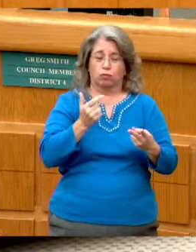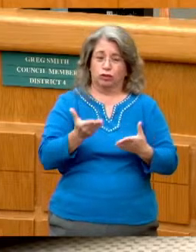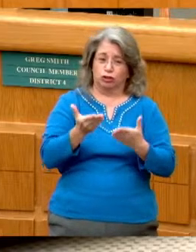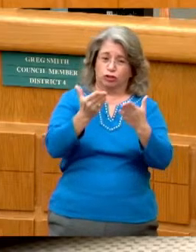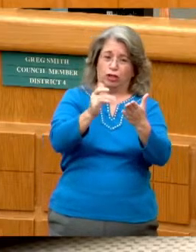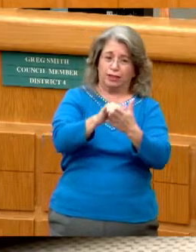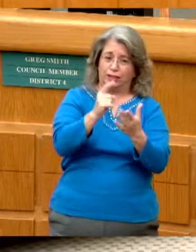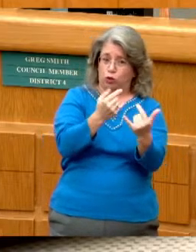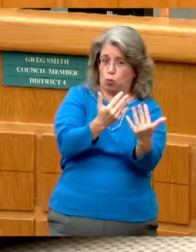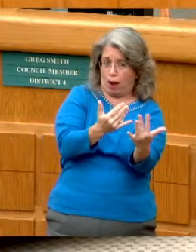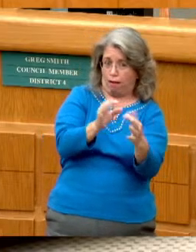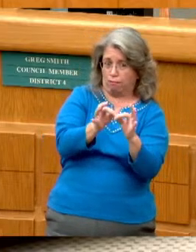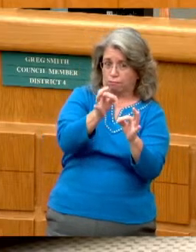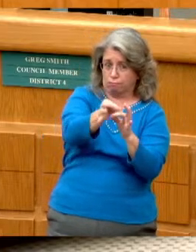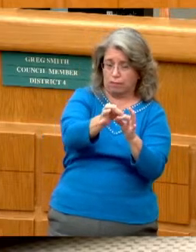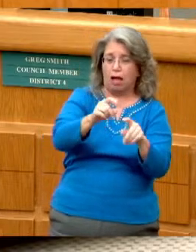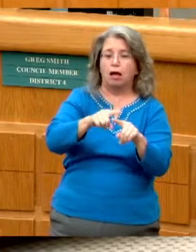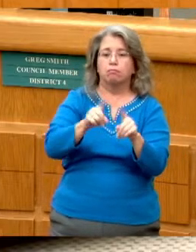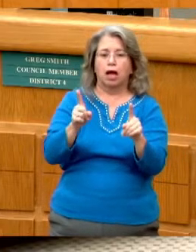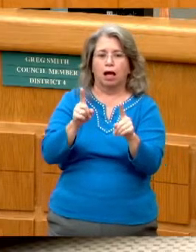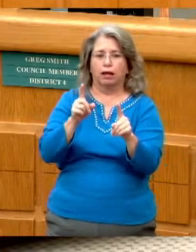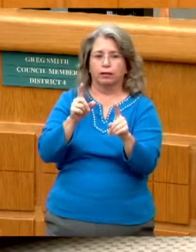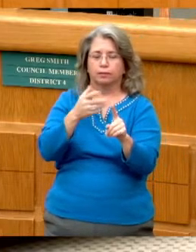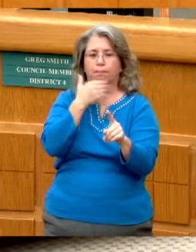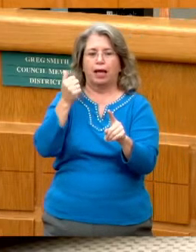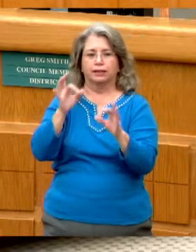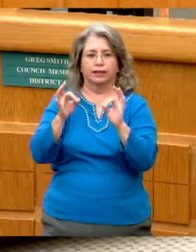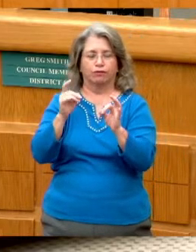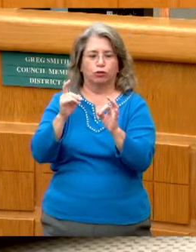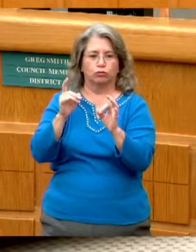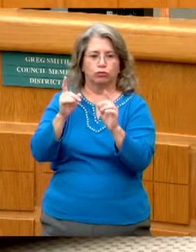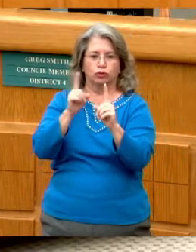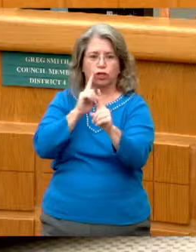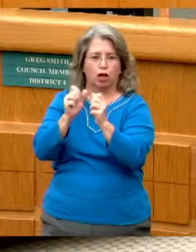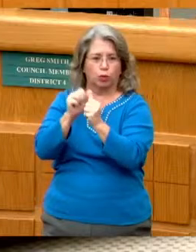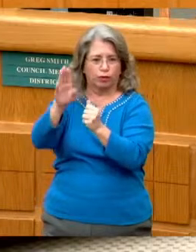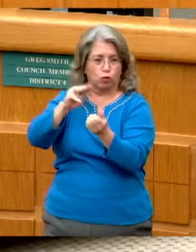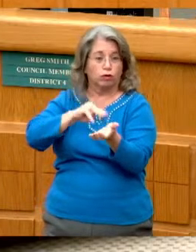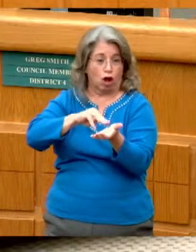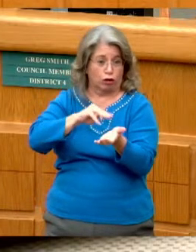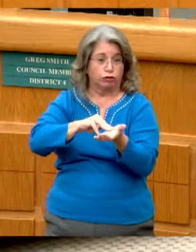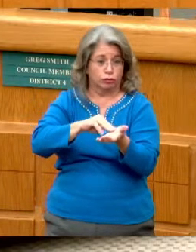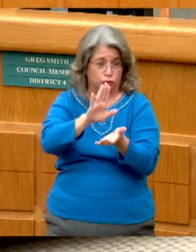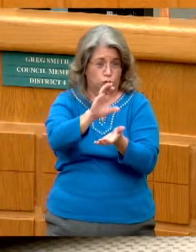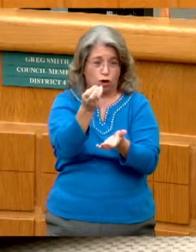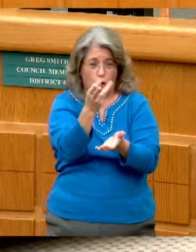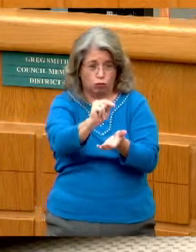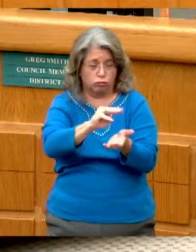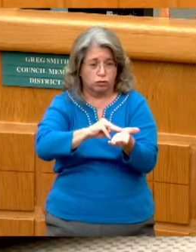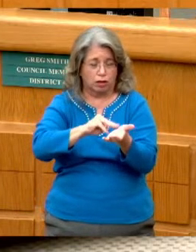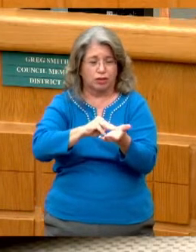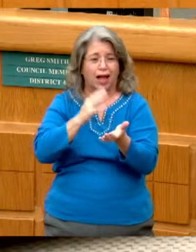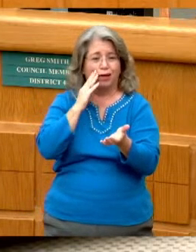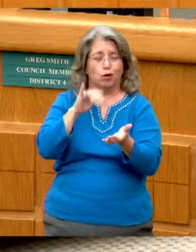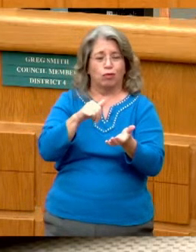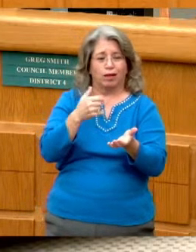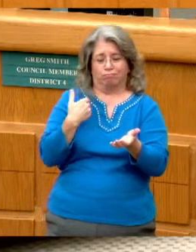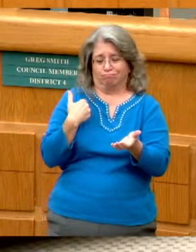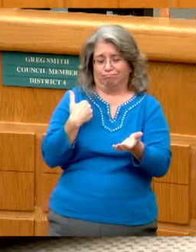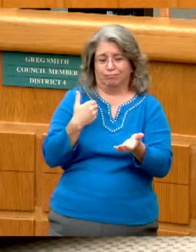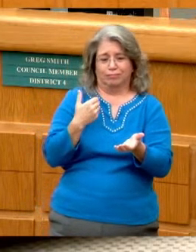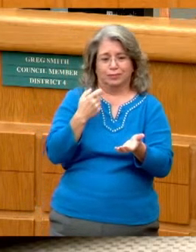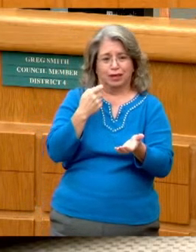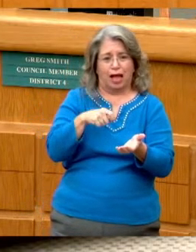physician. Dr. Ram, did I summarize that carefully? And I know that there were some people that were turned away last